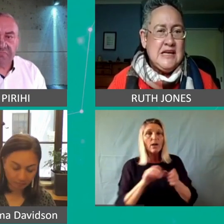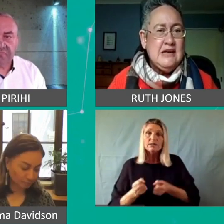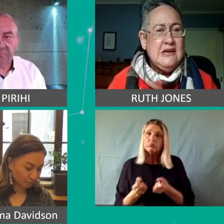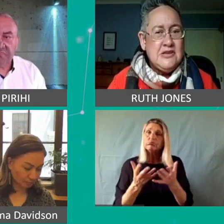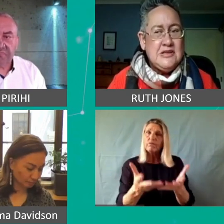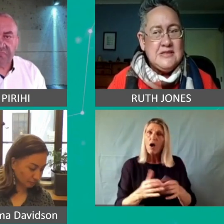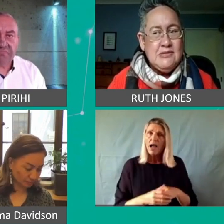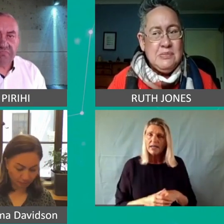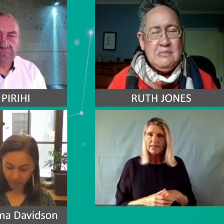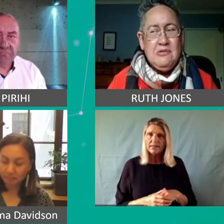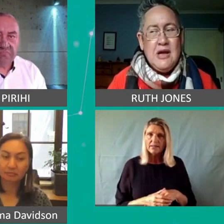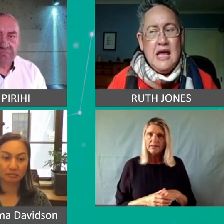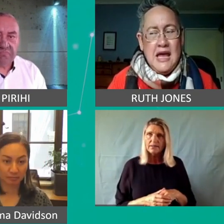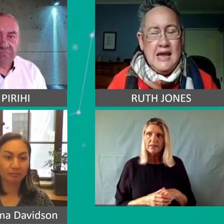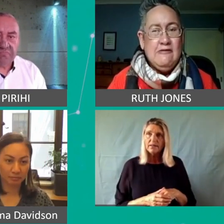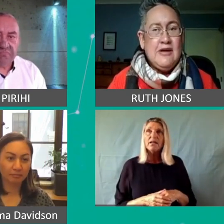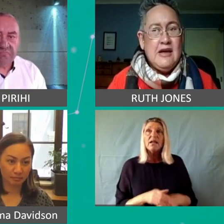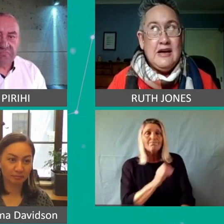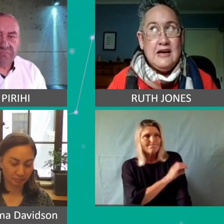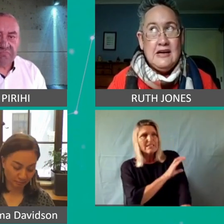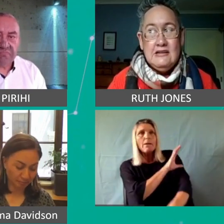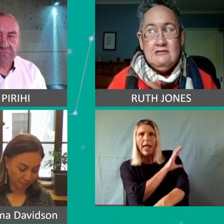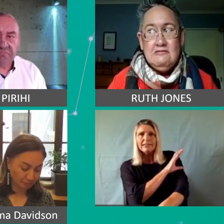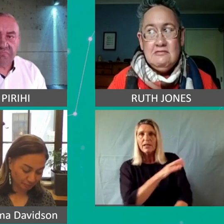capacity so that disabled people have